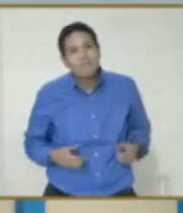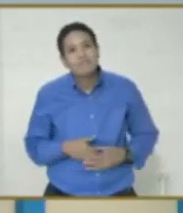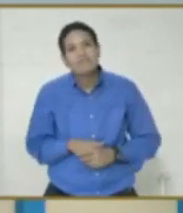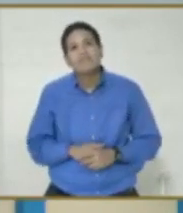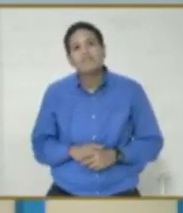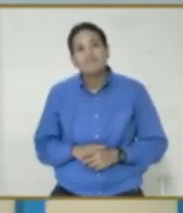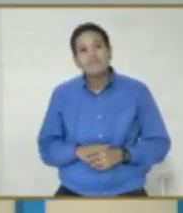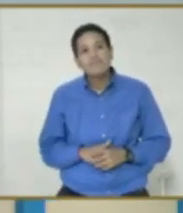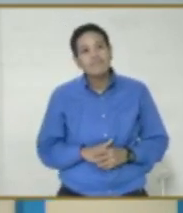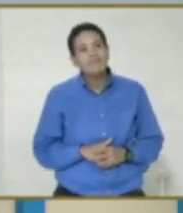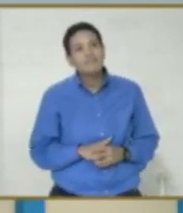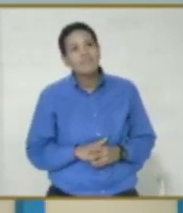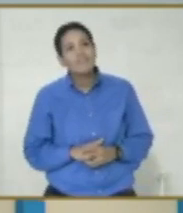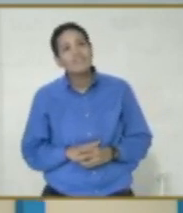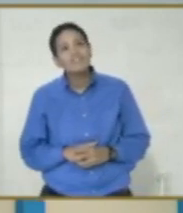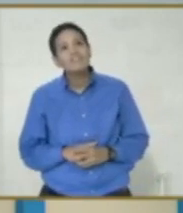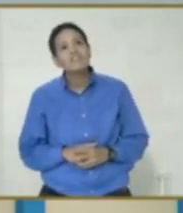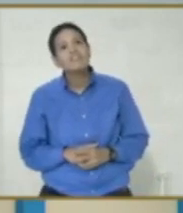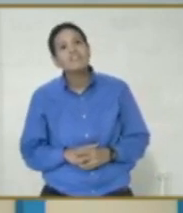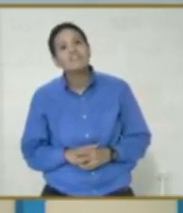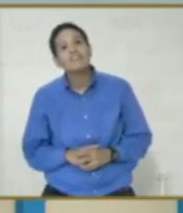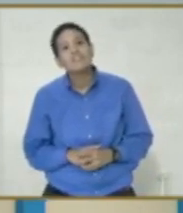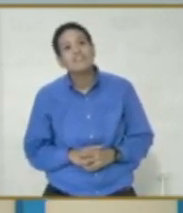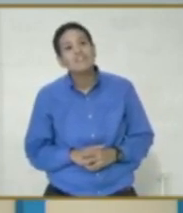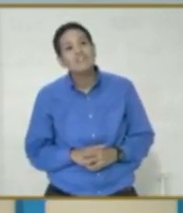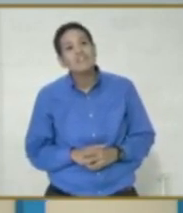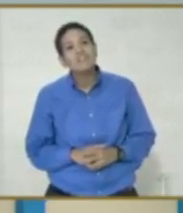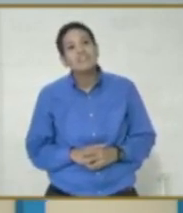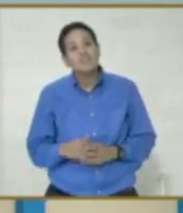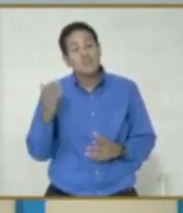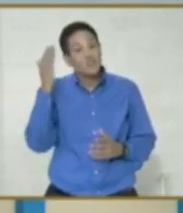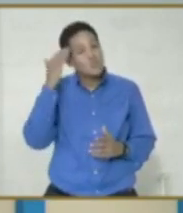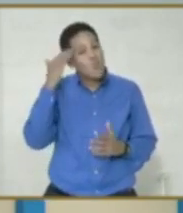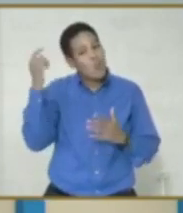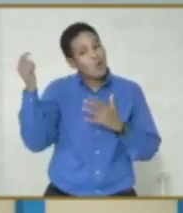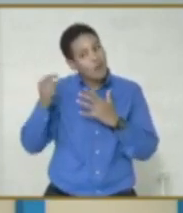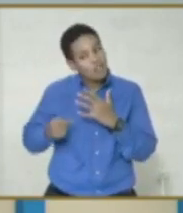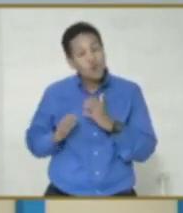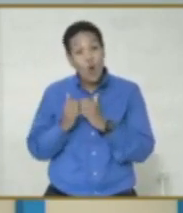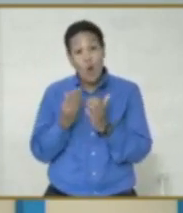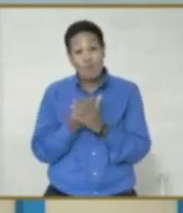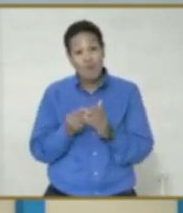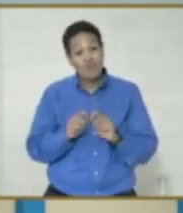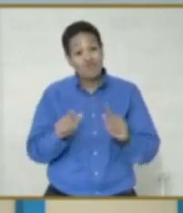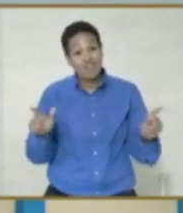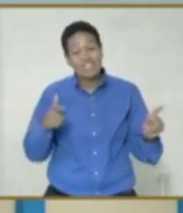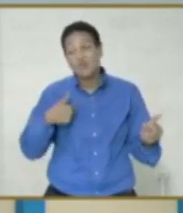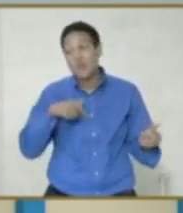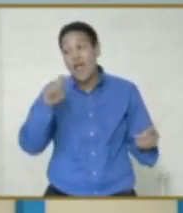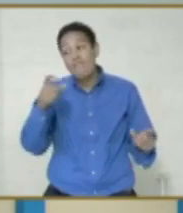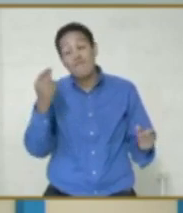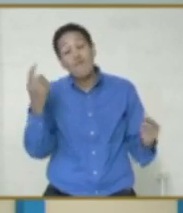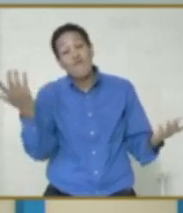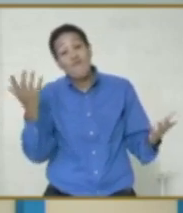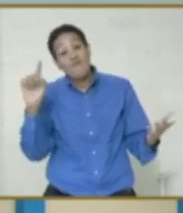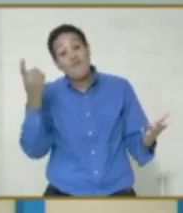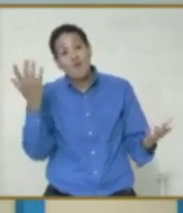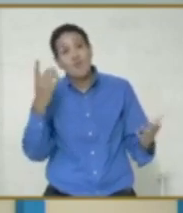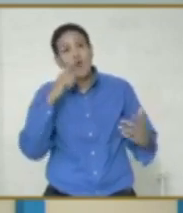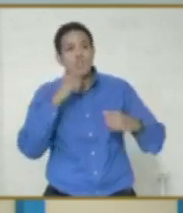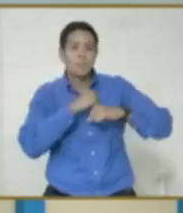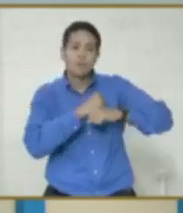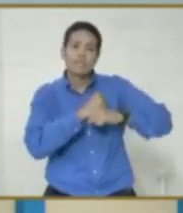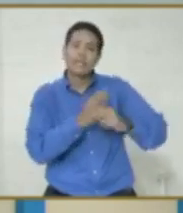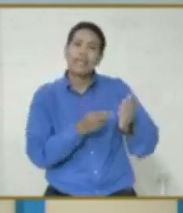set as to how the funds will be released. And we have to do that, first of all, to protect the